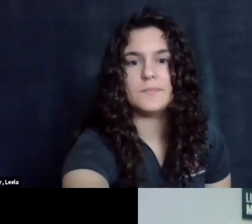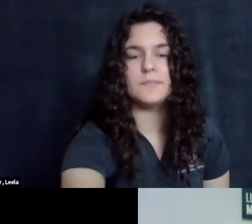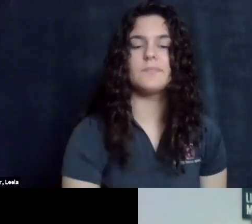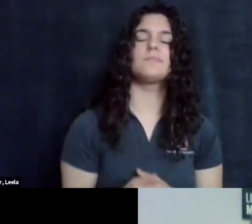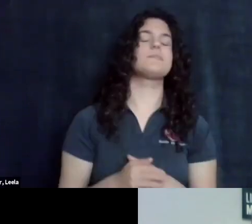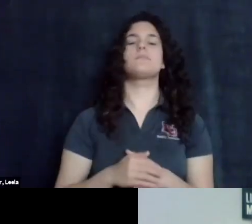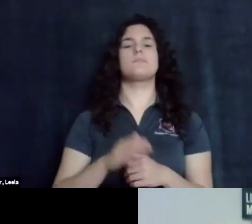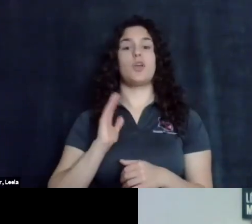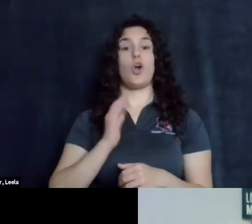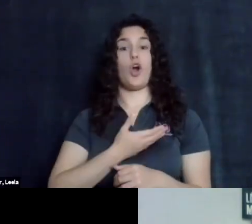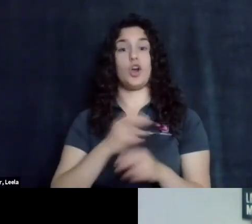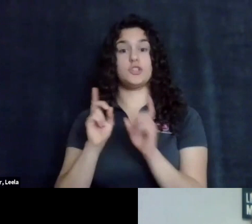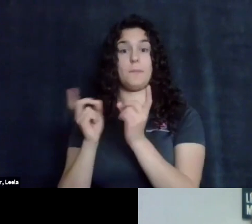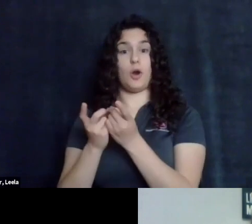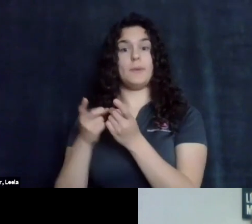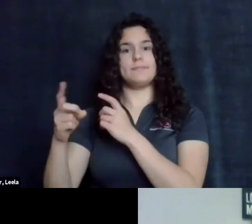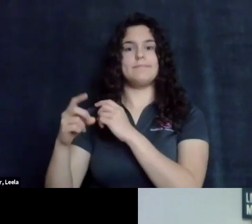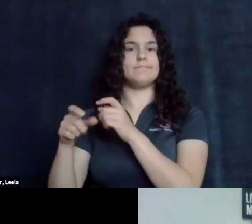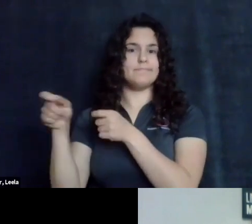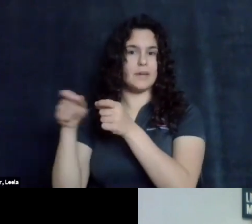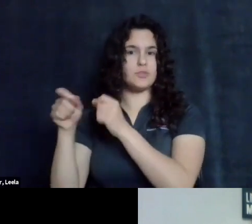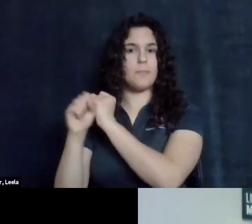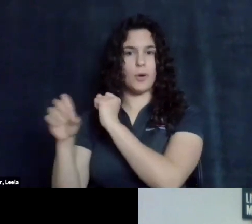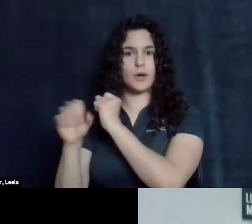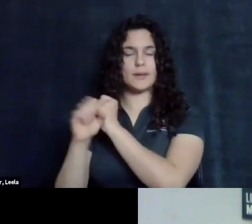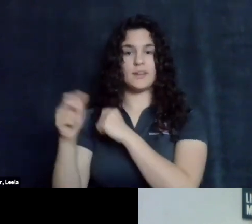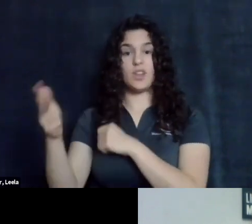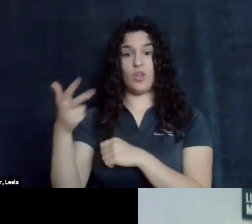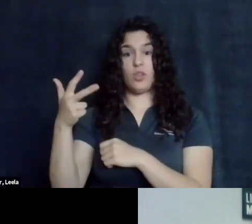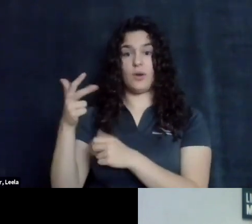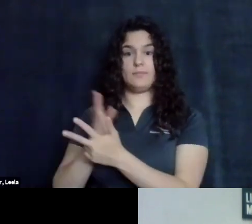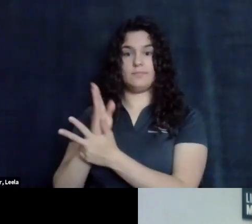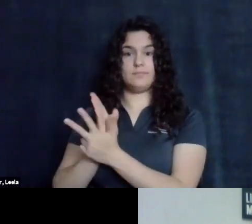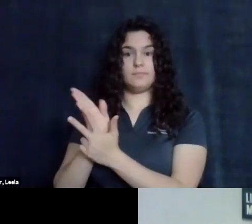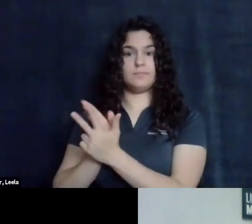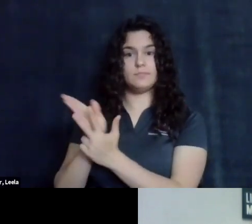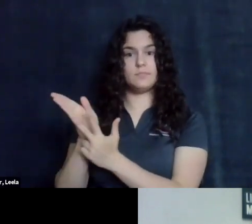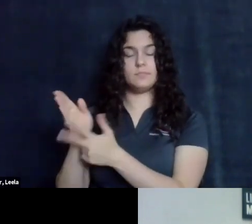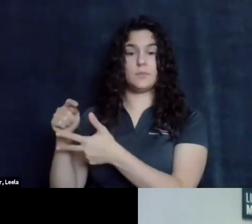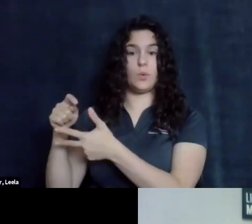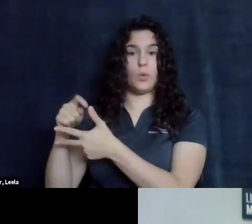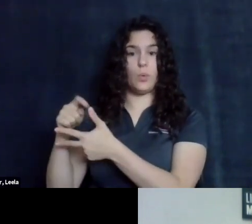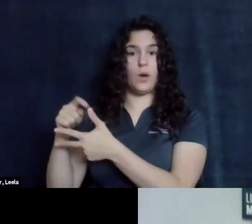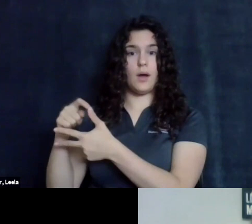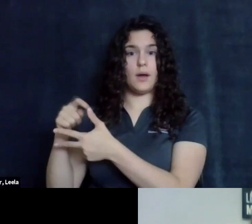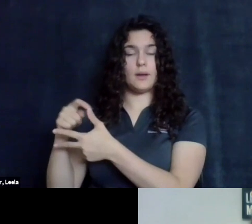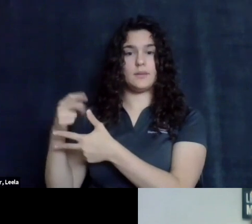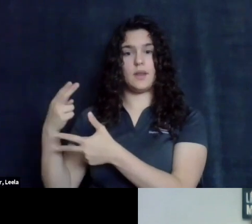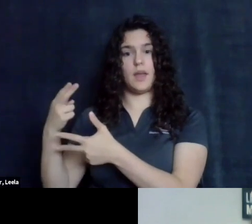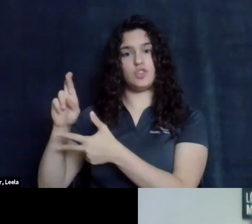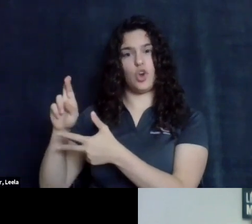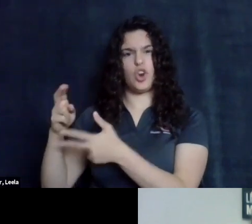Marketing. We actually offer 3 types of majors. One is human resource